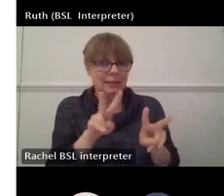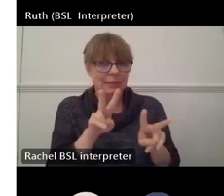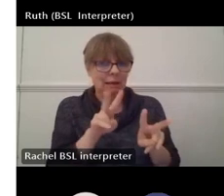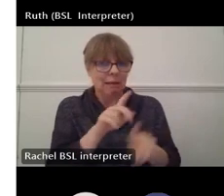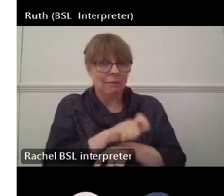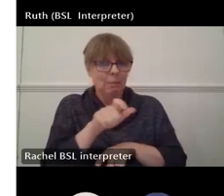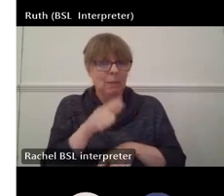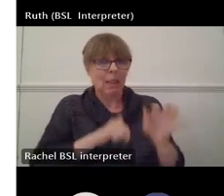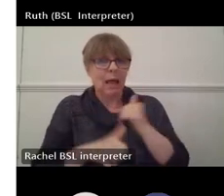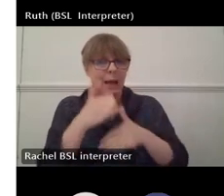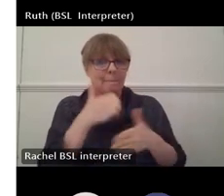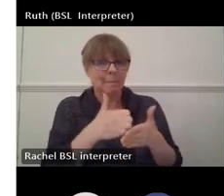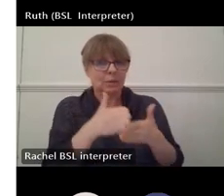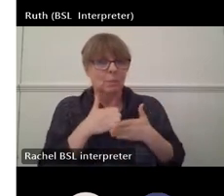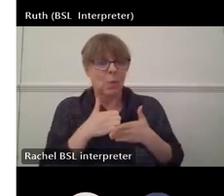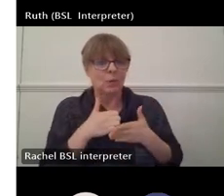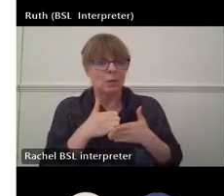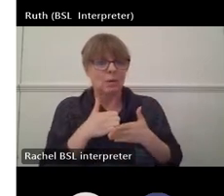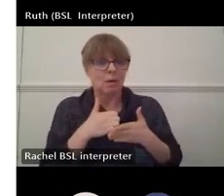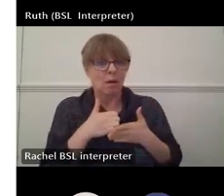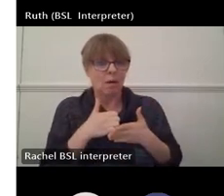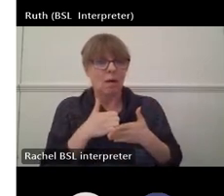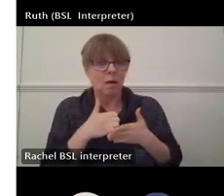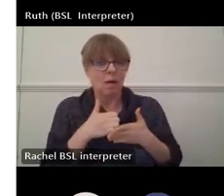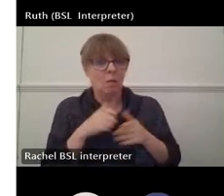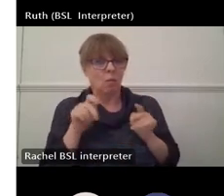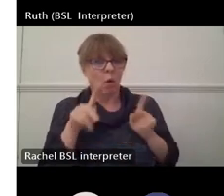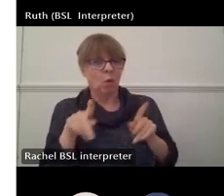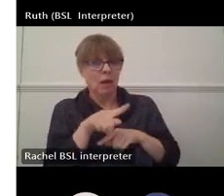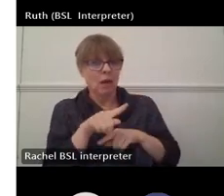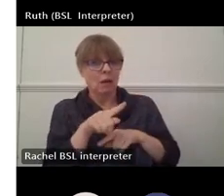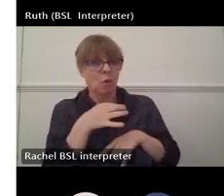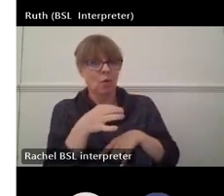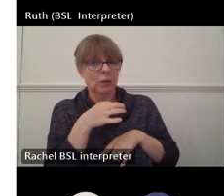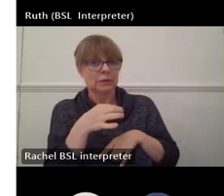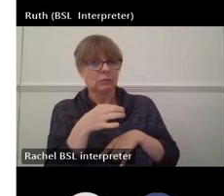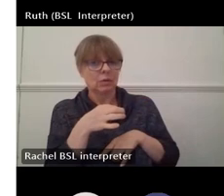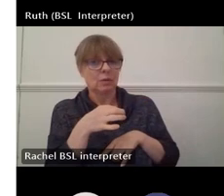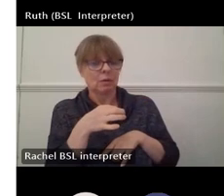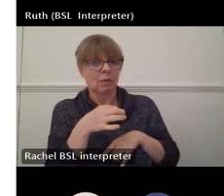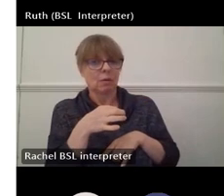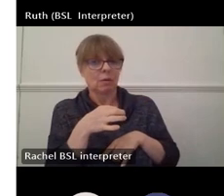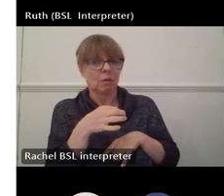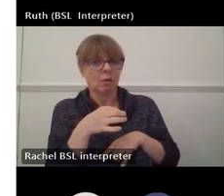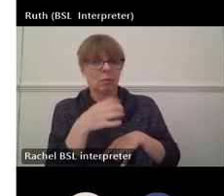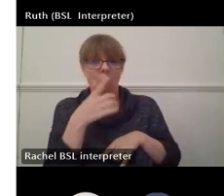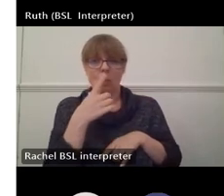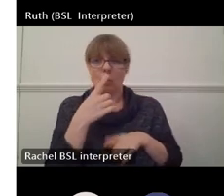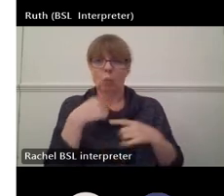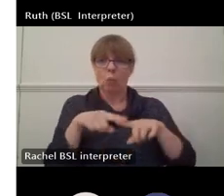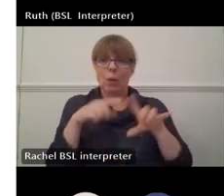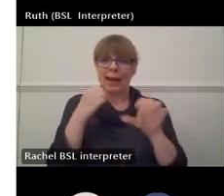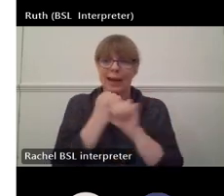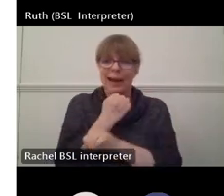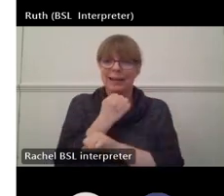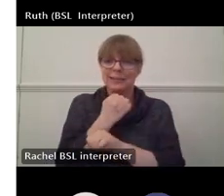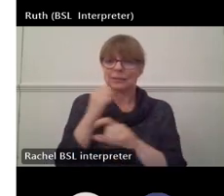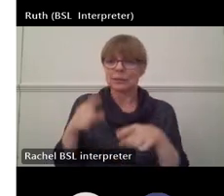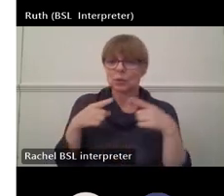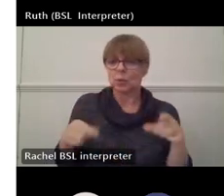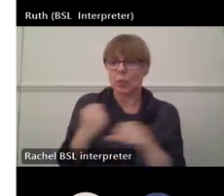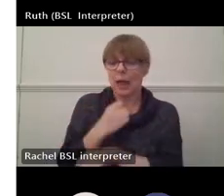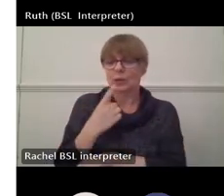they have this expression of, okay, you're volunteering, we can do this or we can do that, but they're